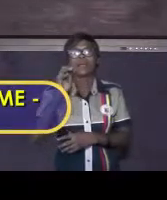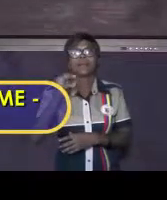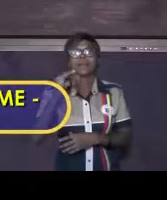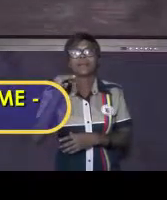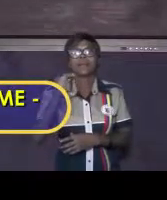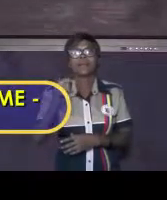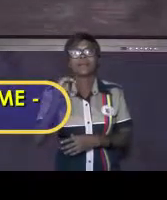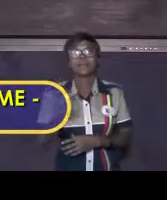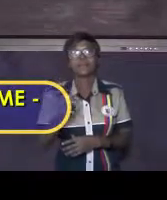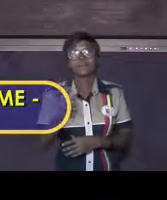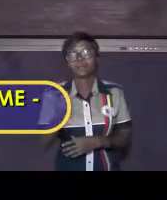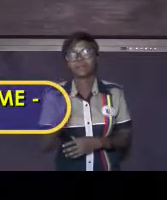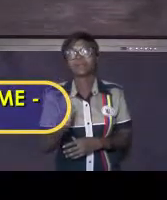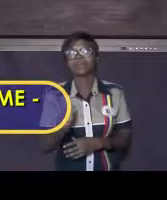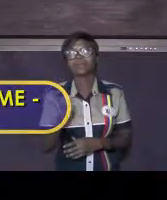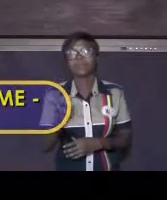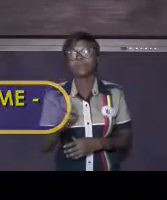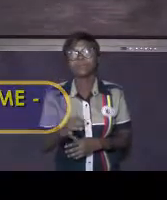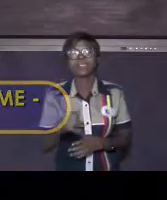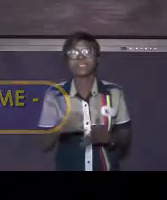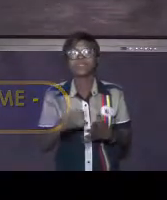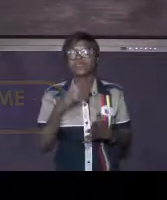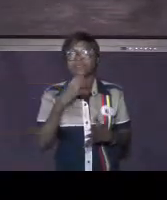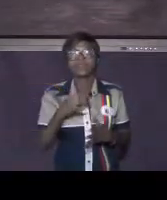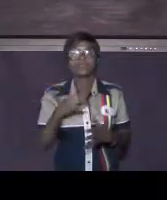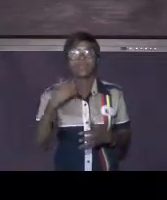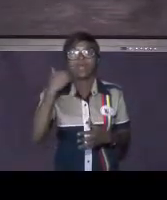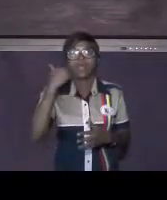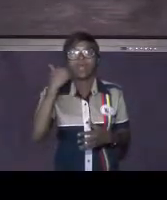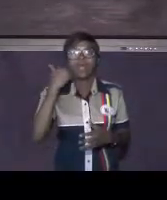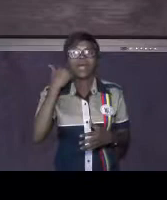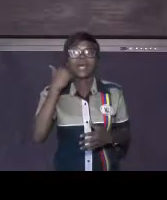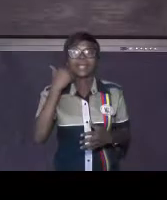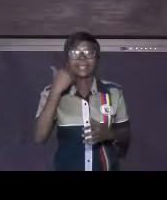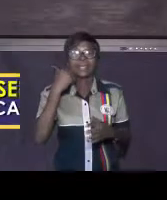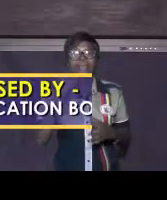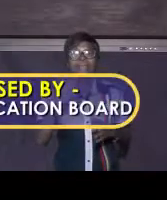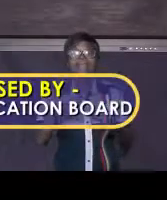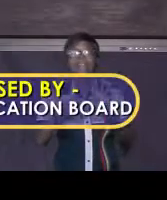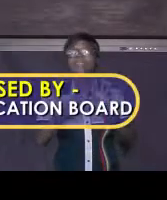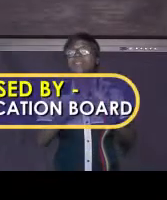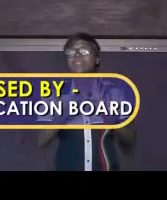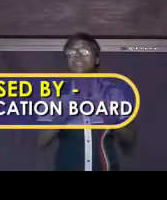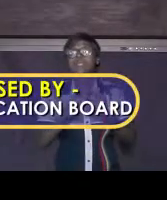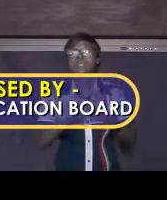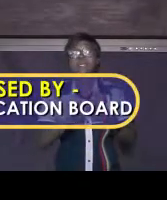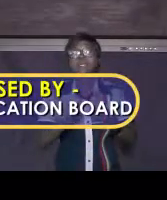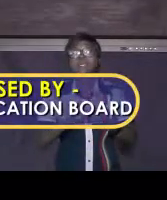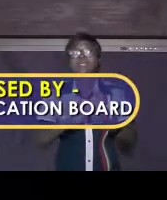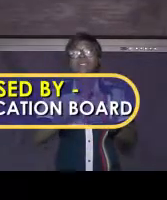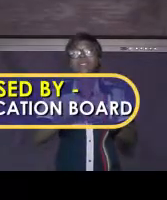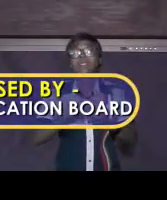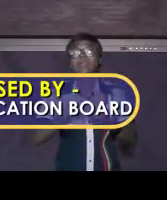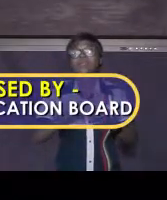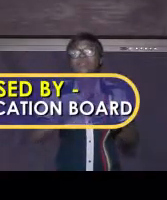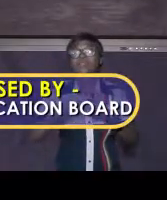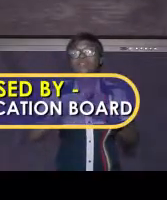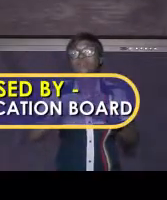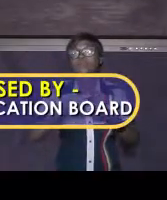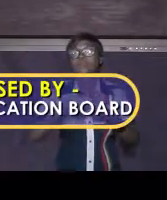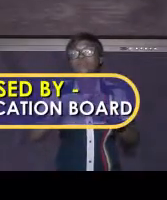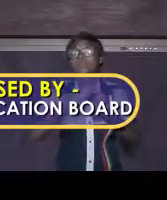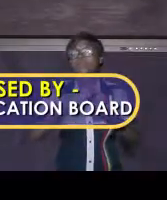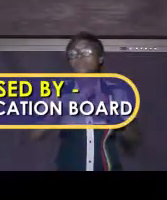one of it is the temperature. What constitutes climate? The first one is temperature. Say